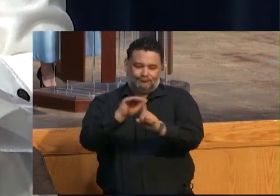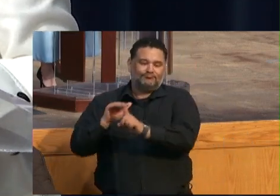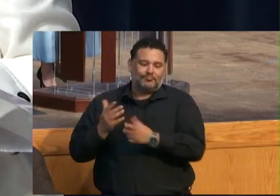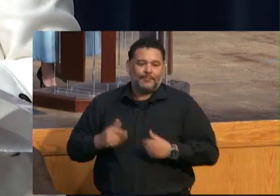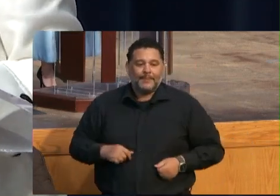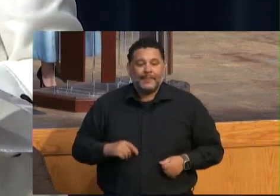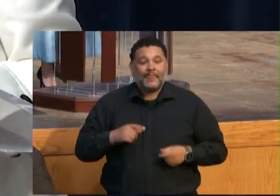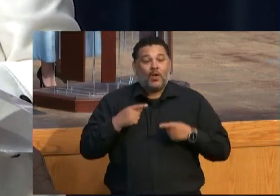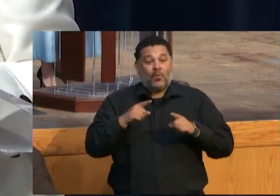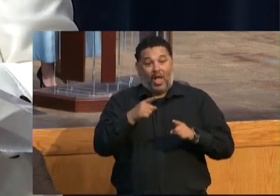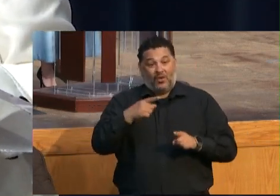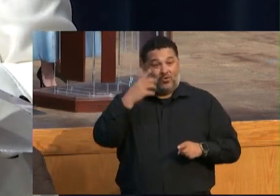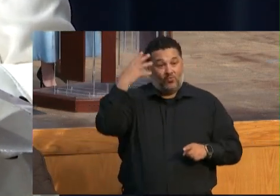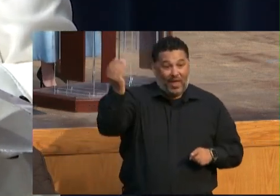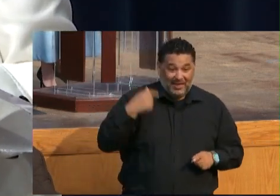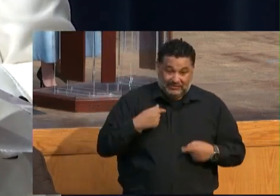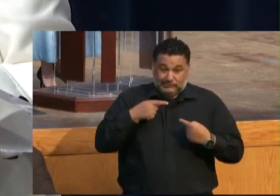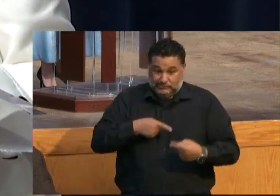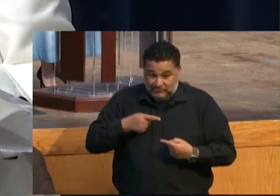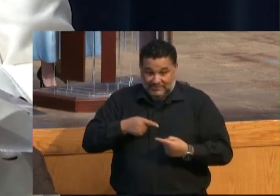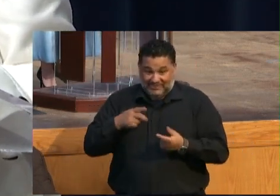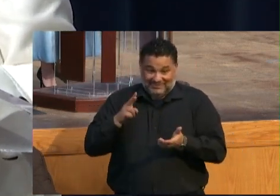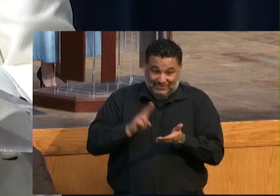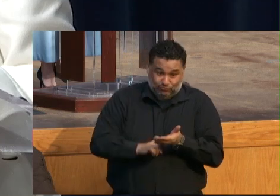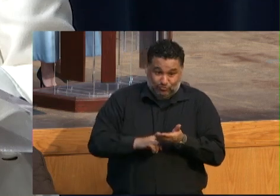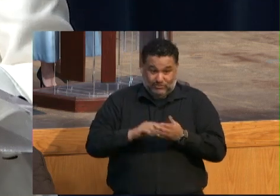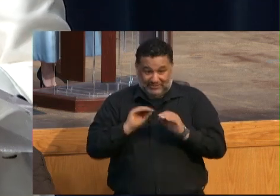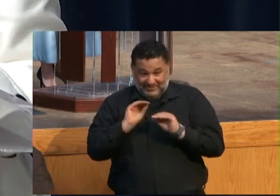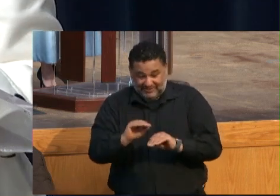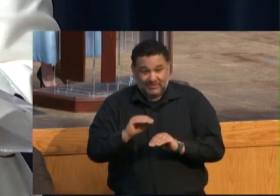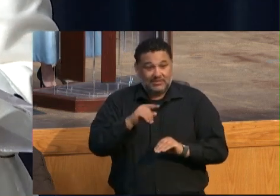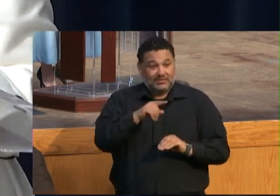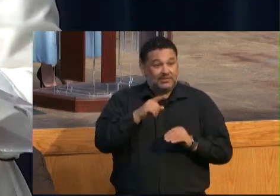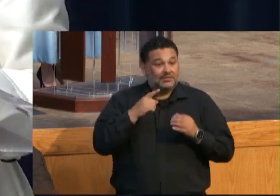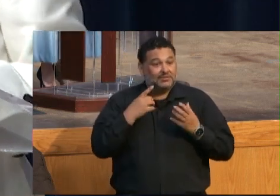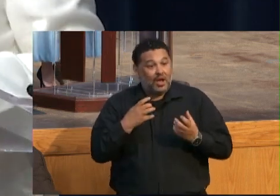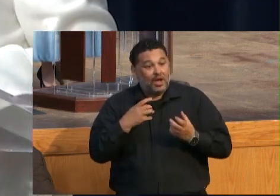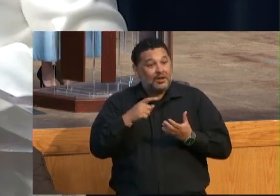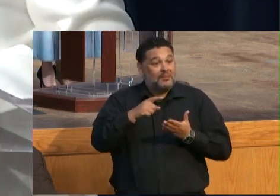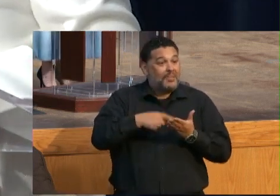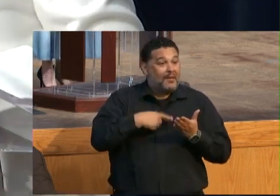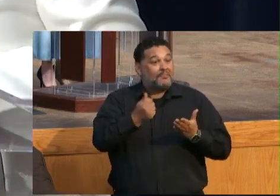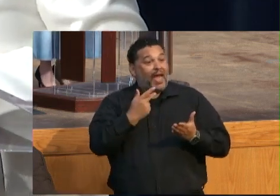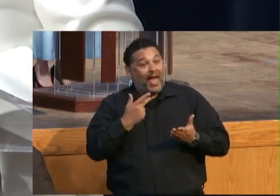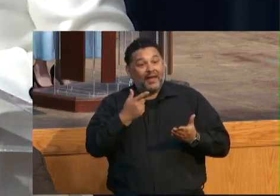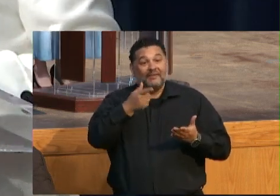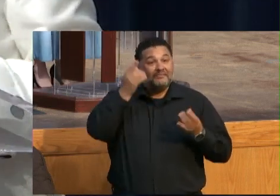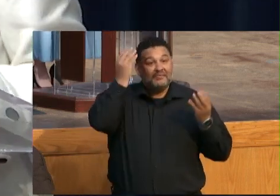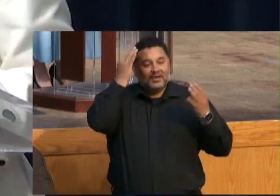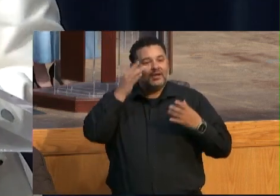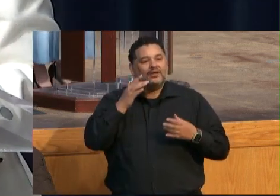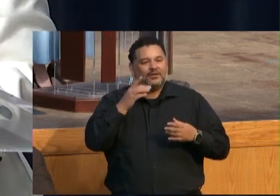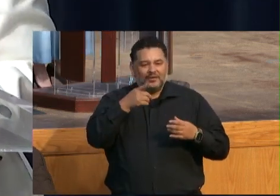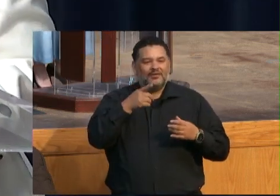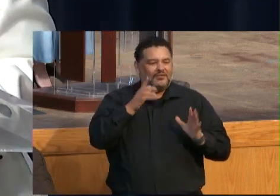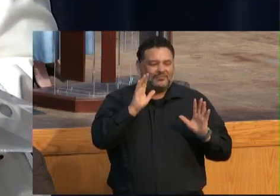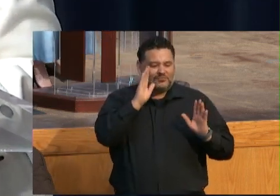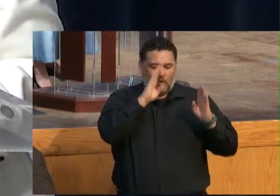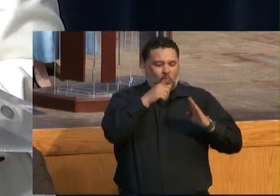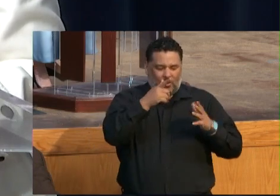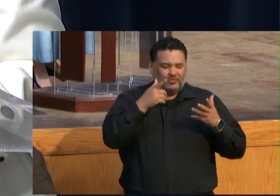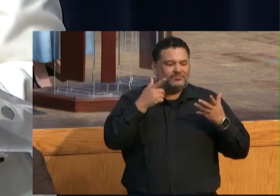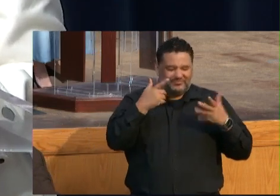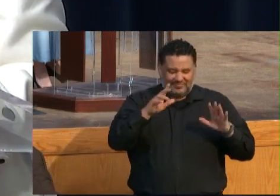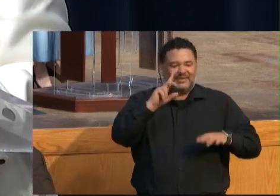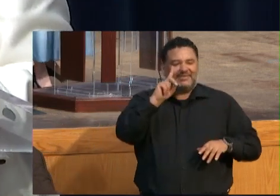put my signature on that, if you ever wanted to pay me back for anything, just know you did. So I wanted to just say thank you for